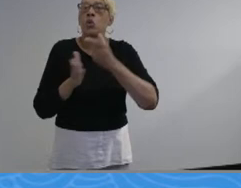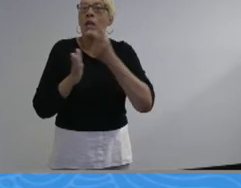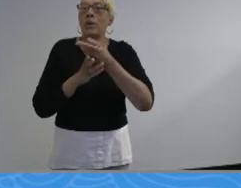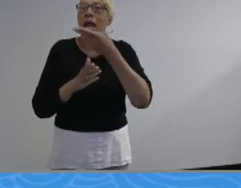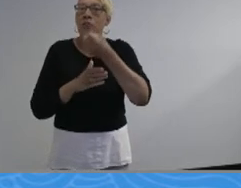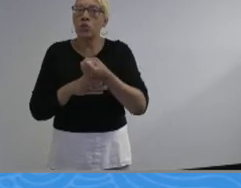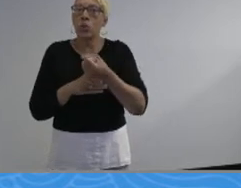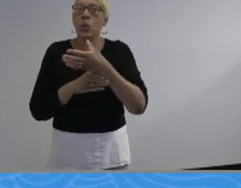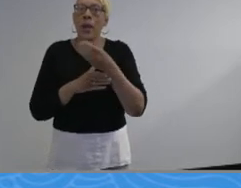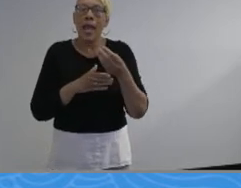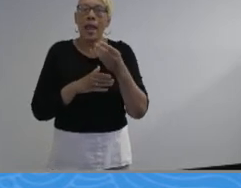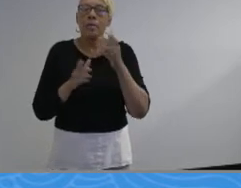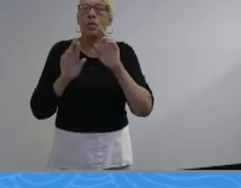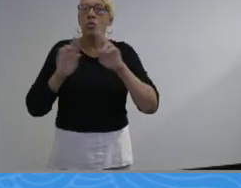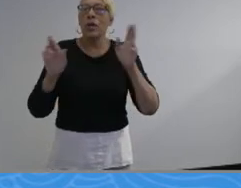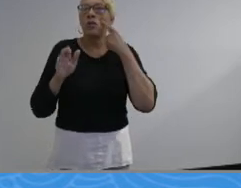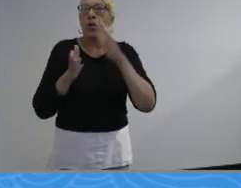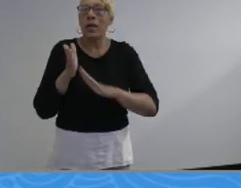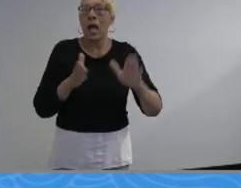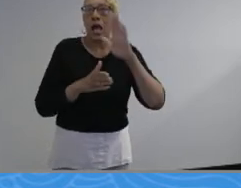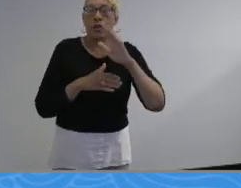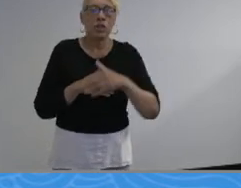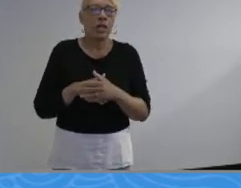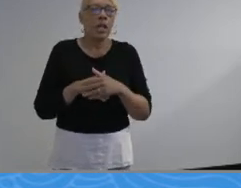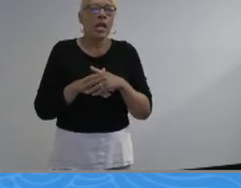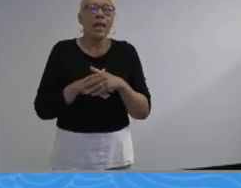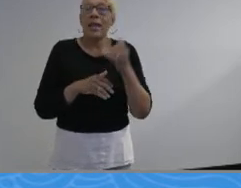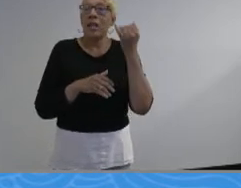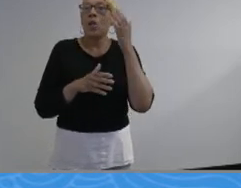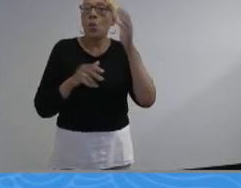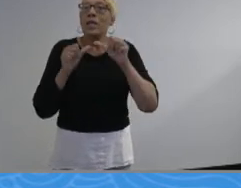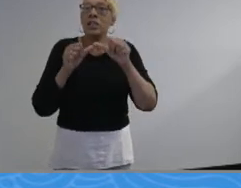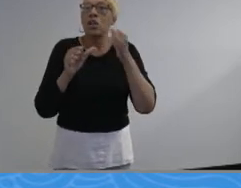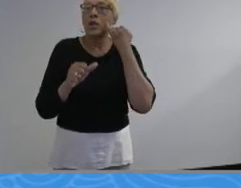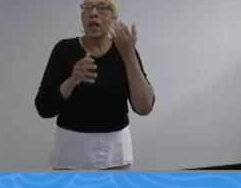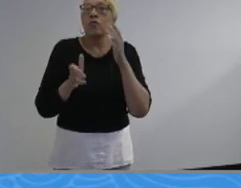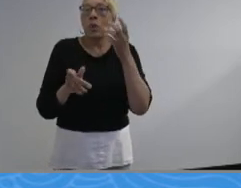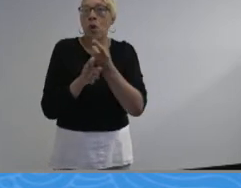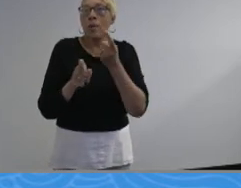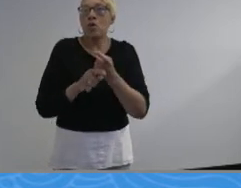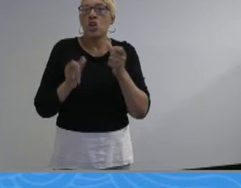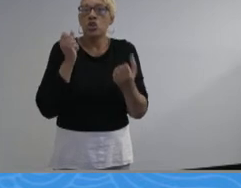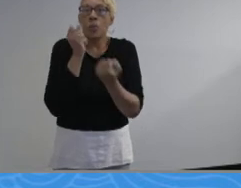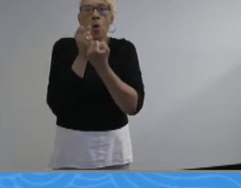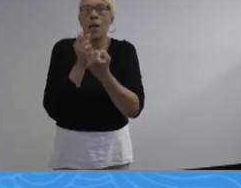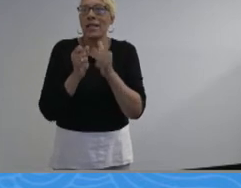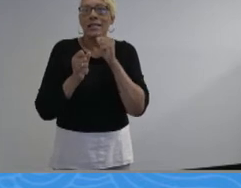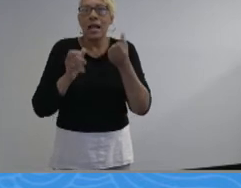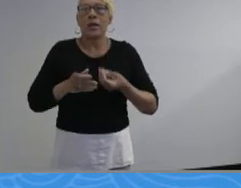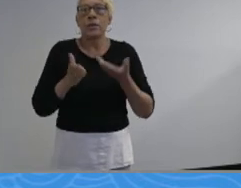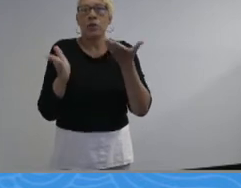to worsen results if proper supports are not given. Next slide.